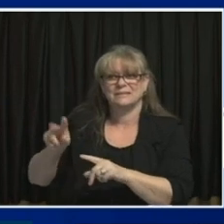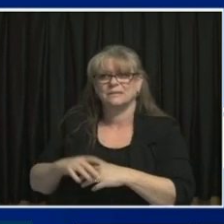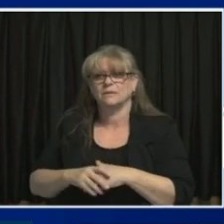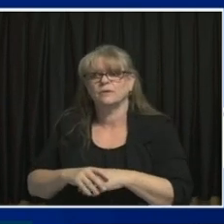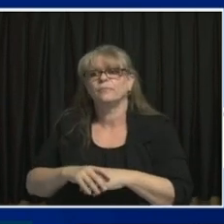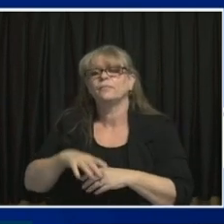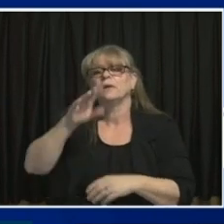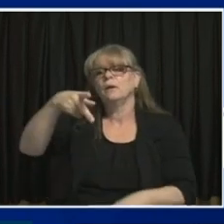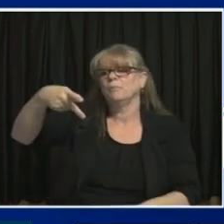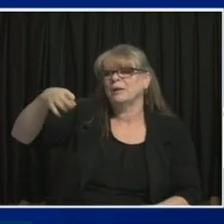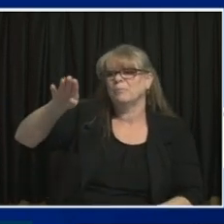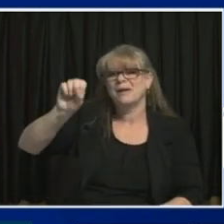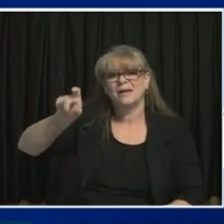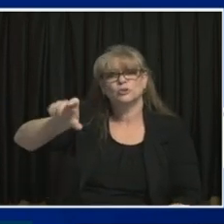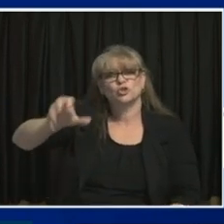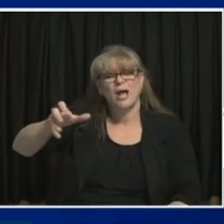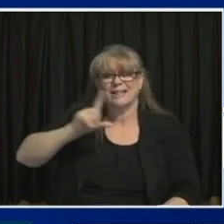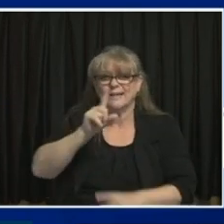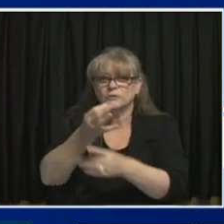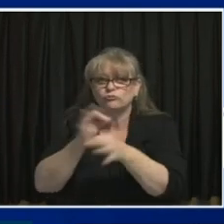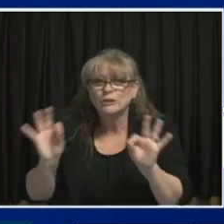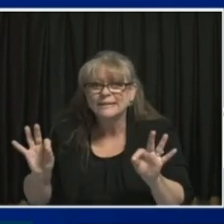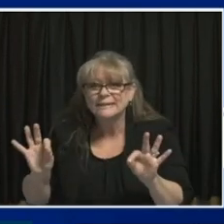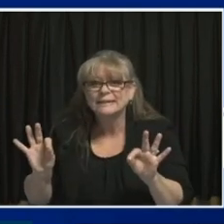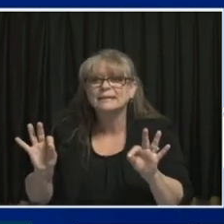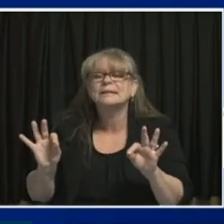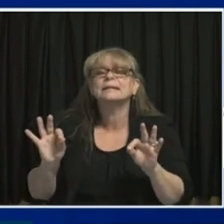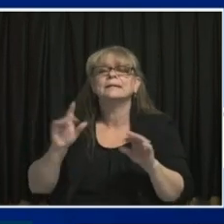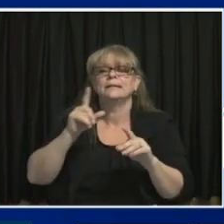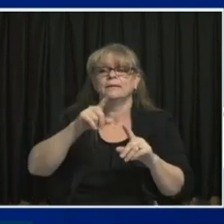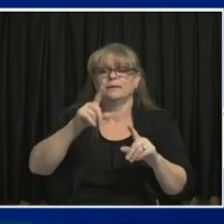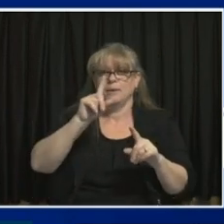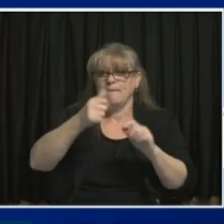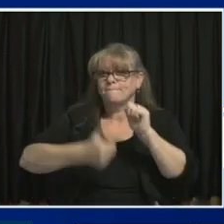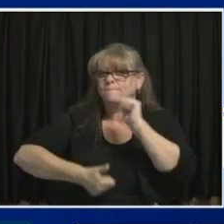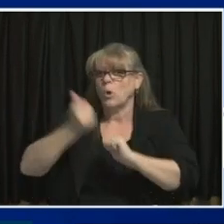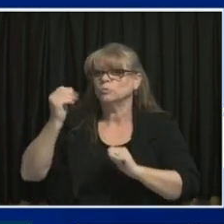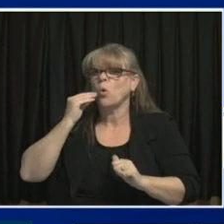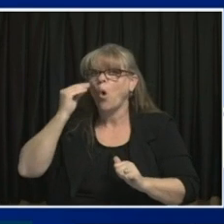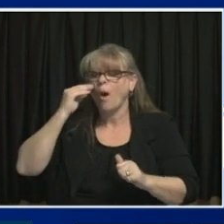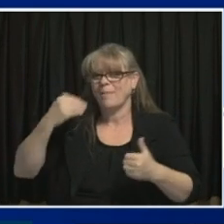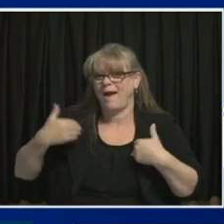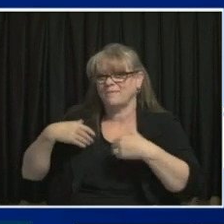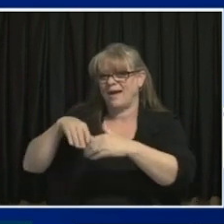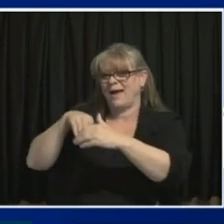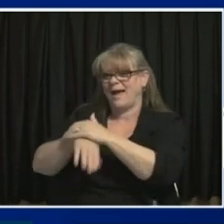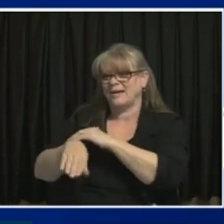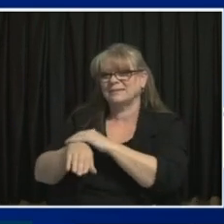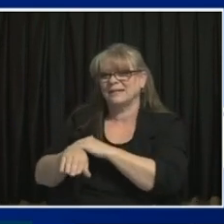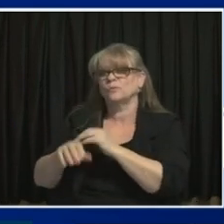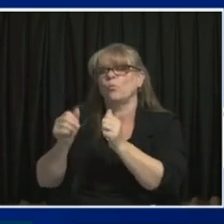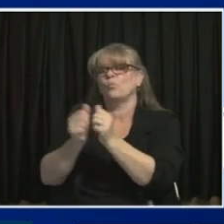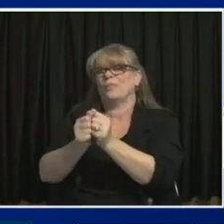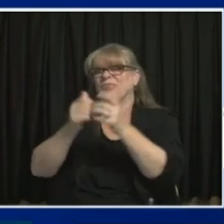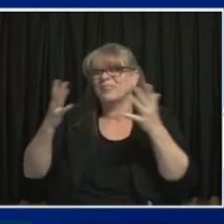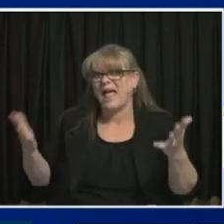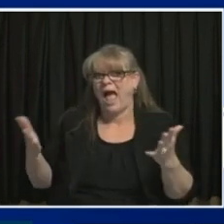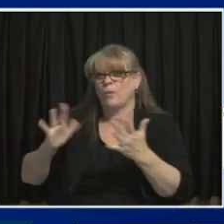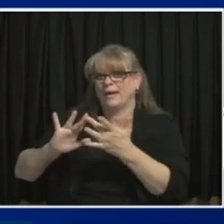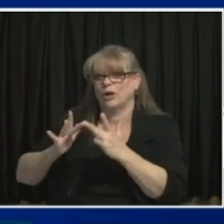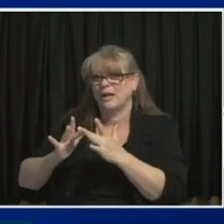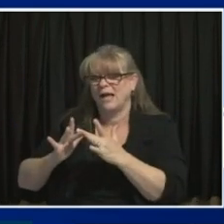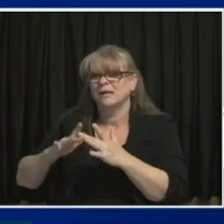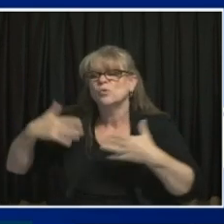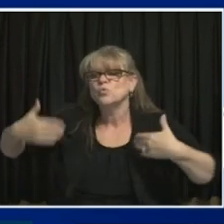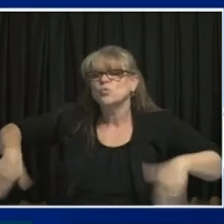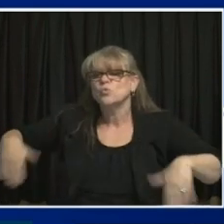cost to families. That helps get over the gap that not all families have high-speed internet access at home. And it brings high-quality, aligned